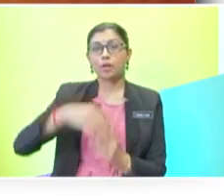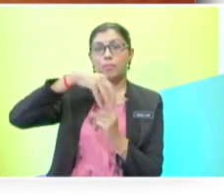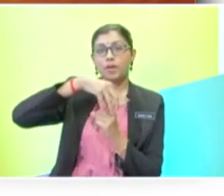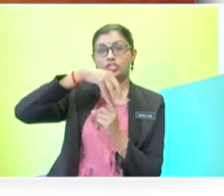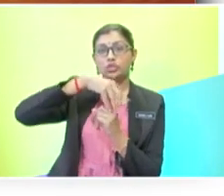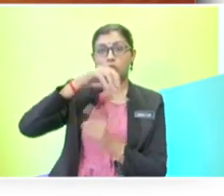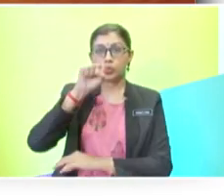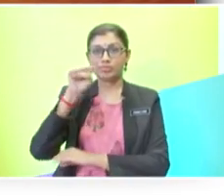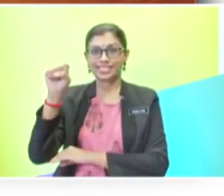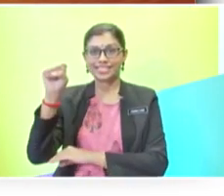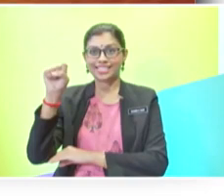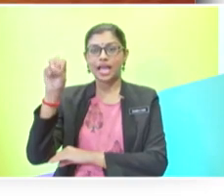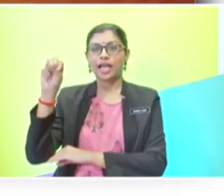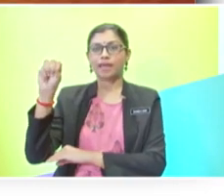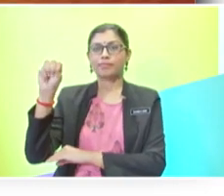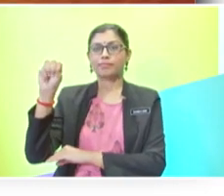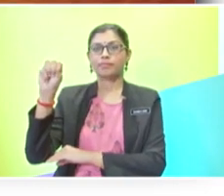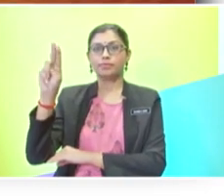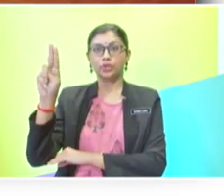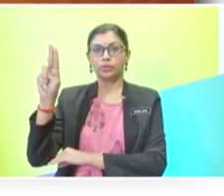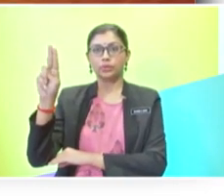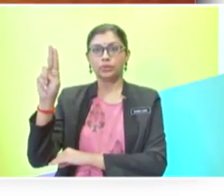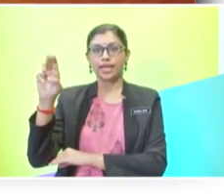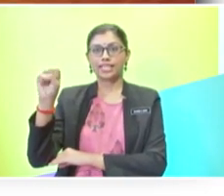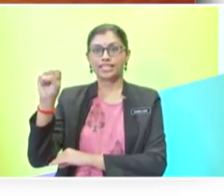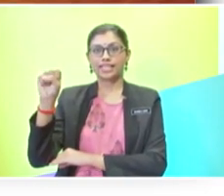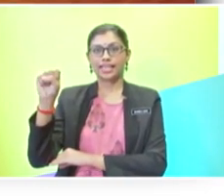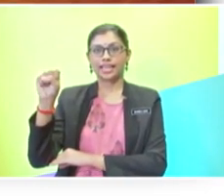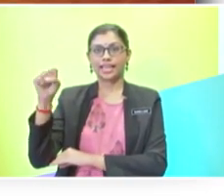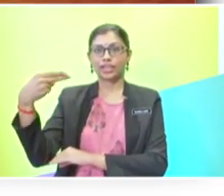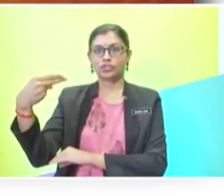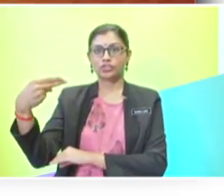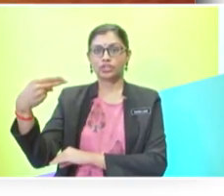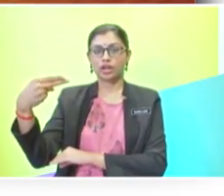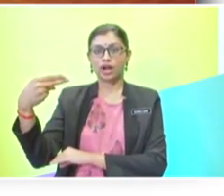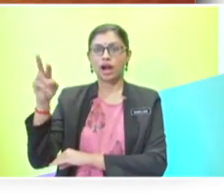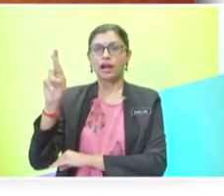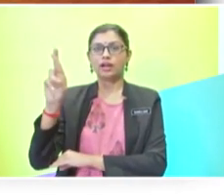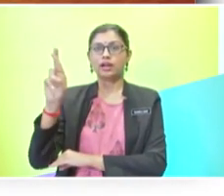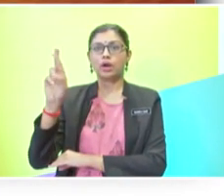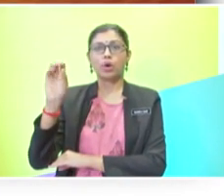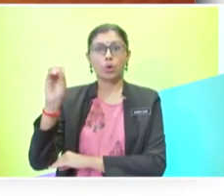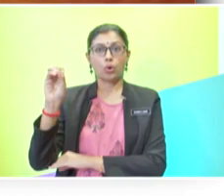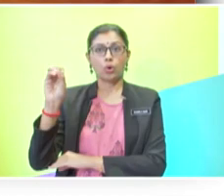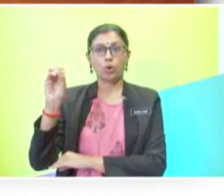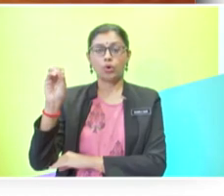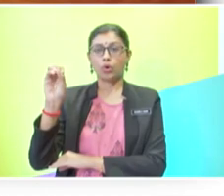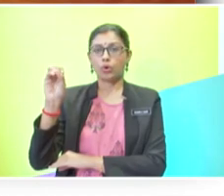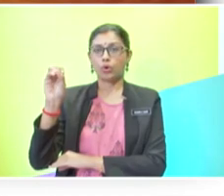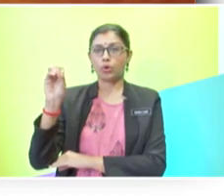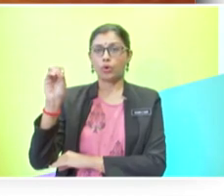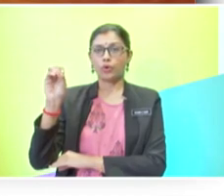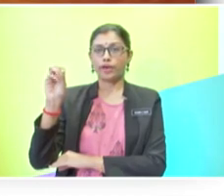Mushrooms. M U S H R O